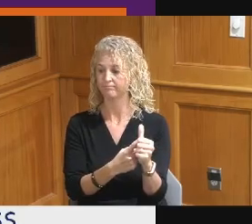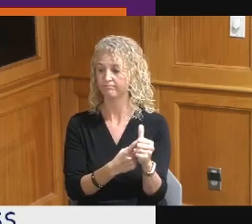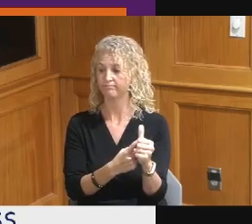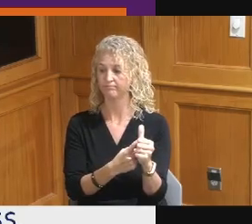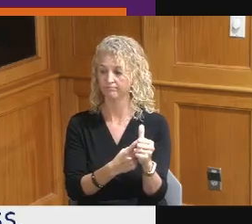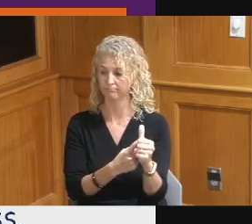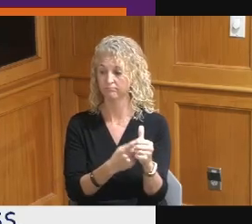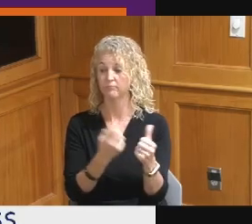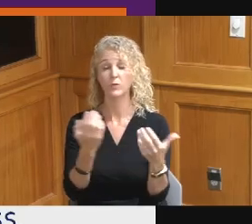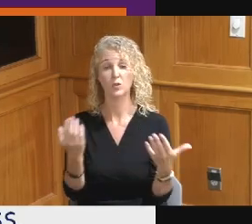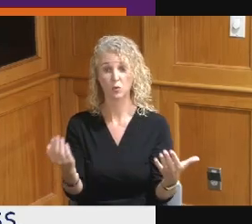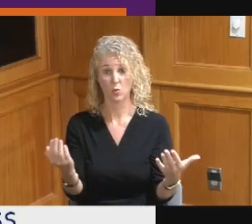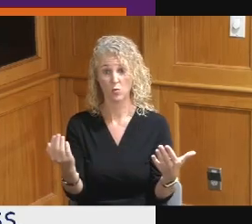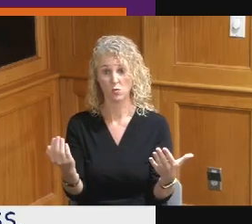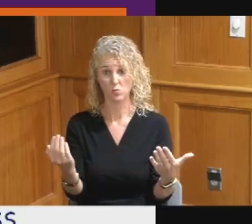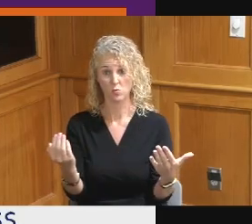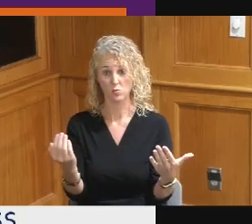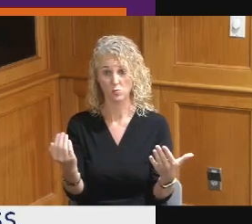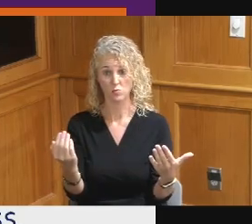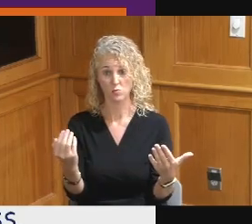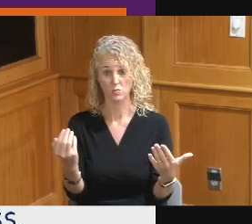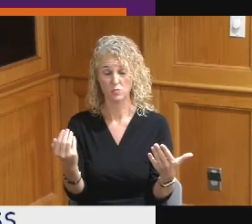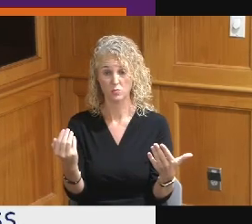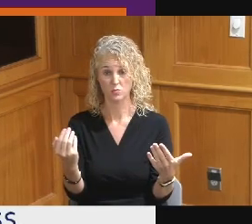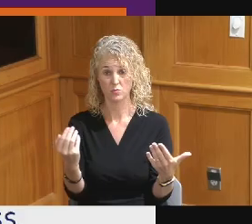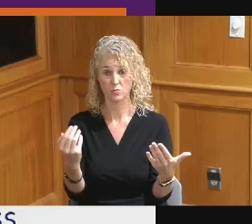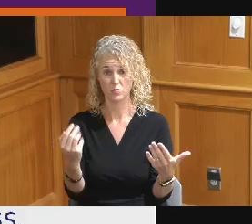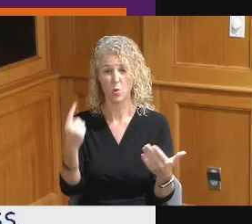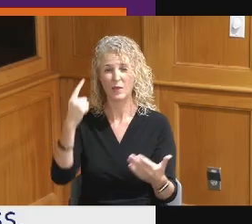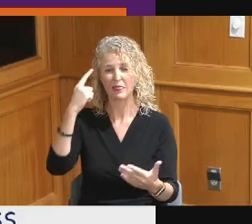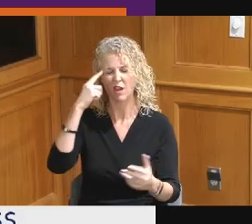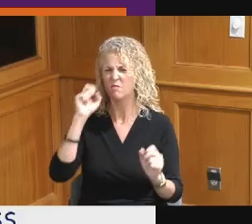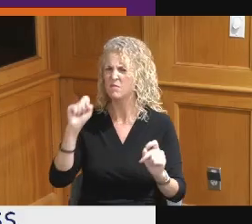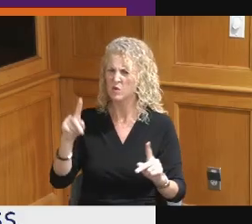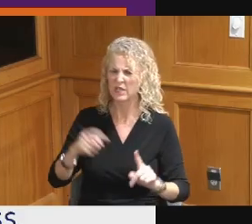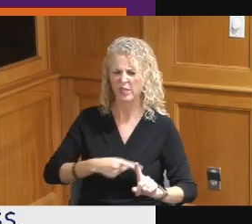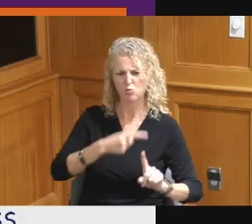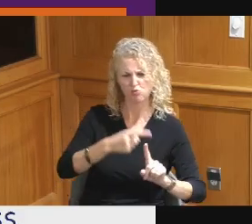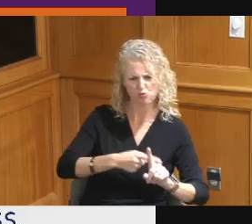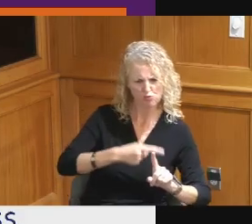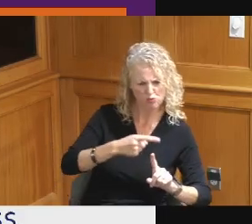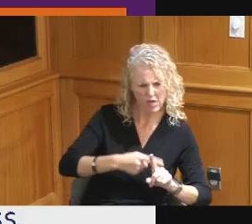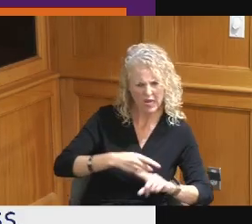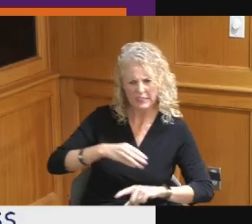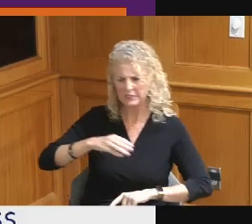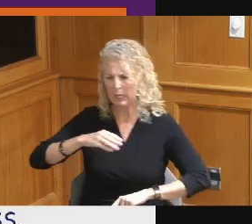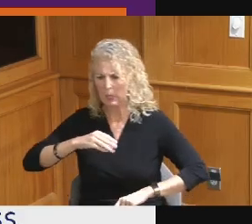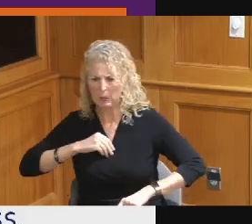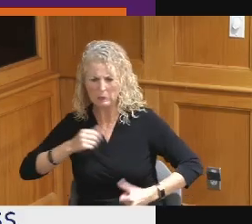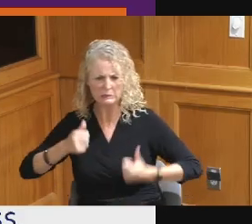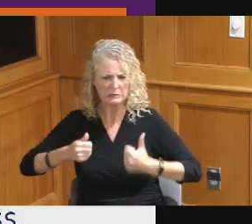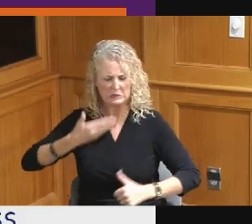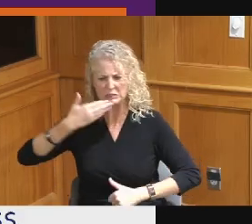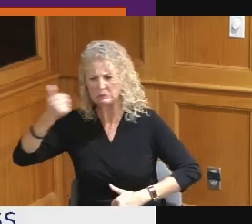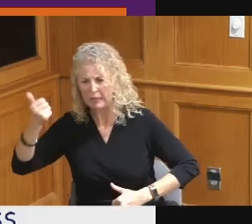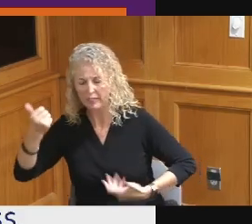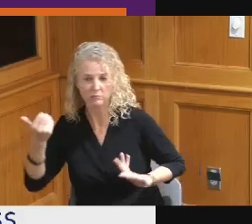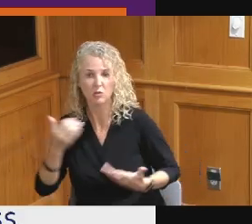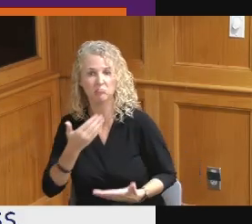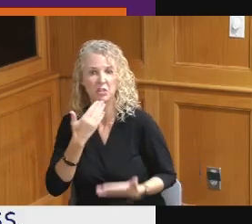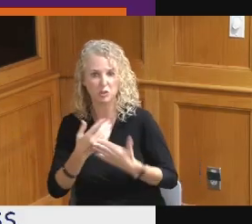And then that was a focus around rental versus ownership, which is another distinction you could make around the types of things you'd focus